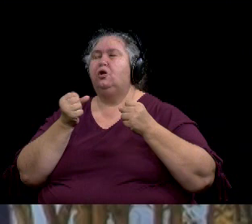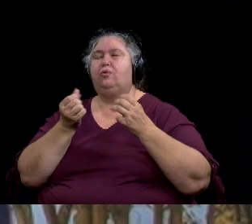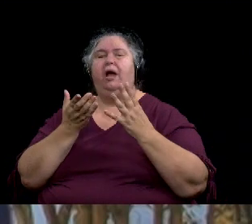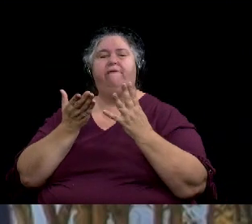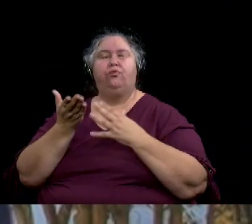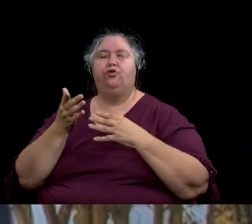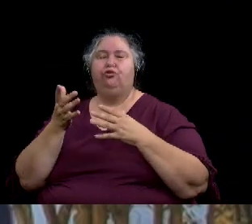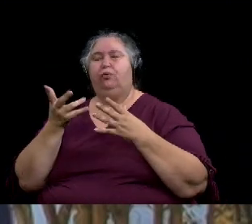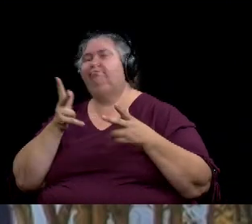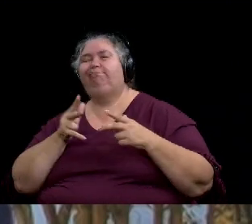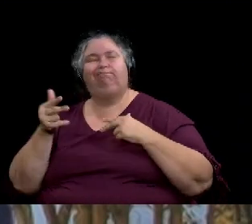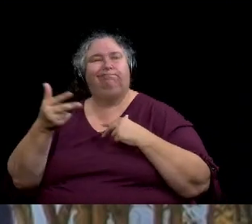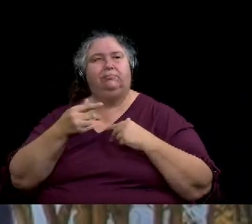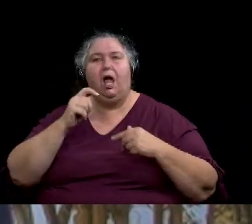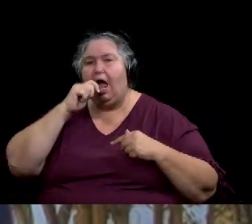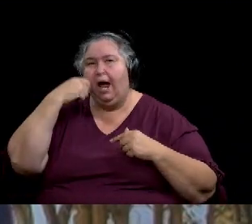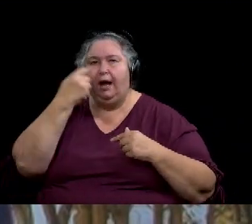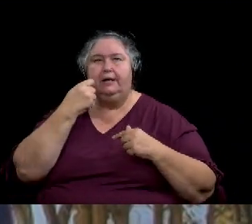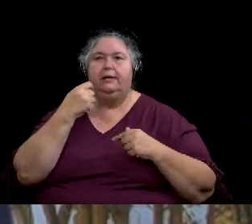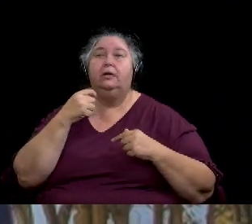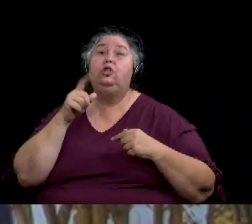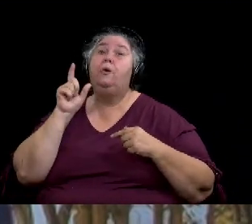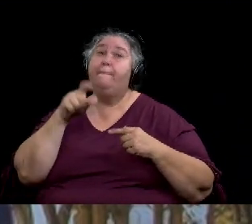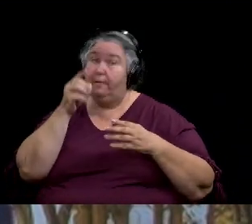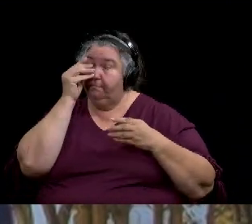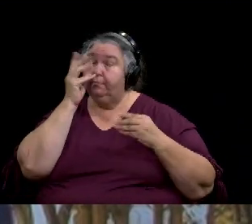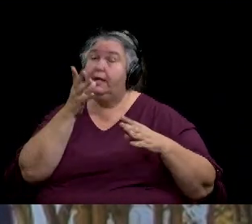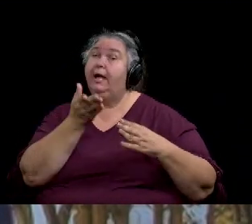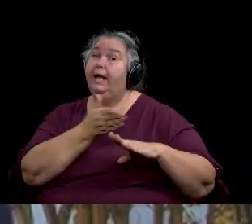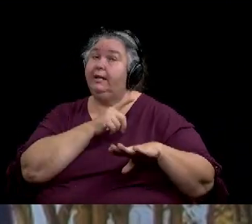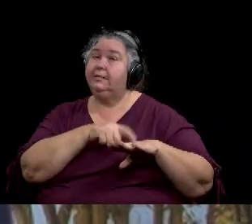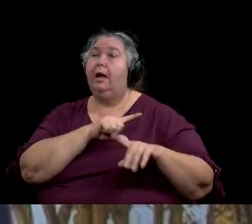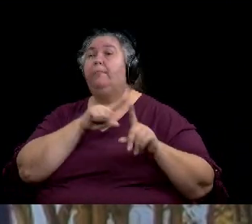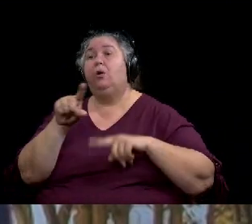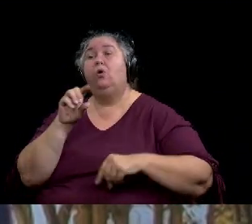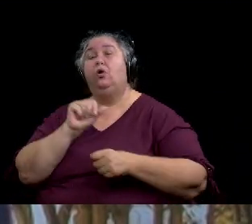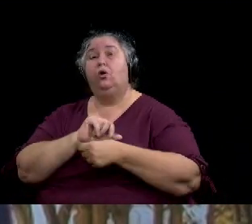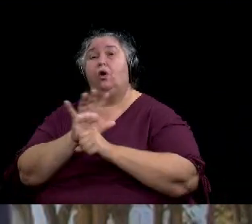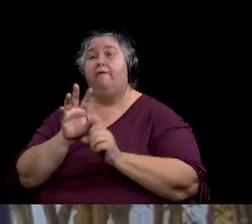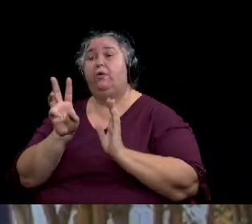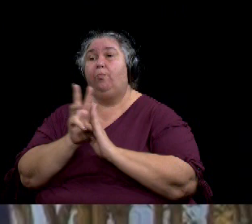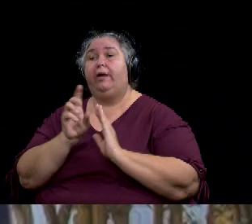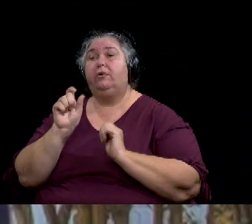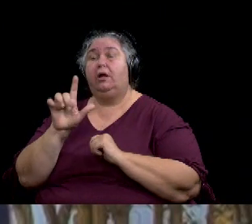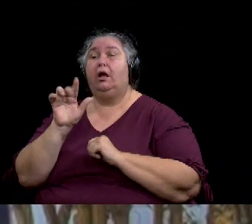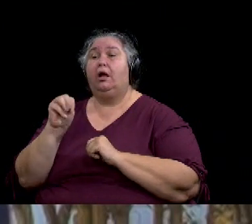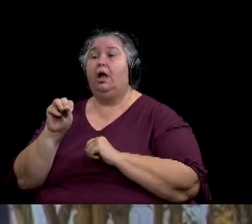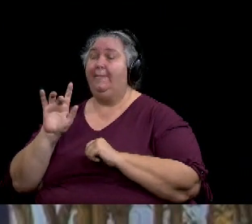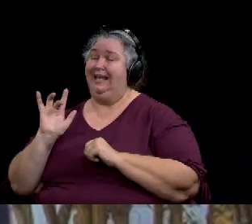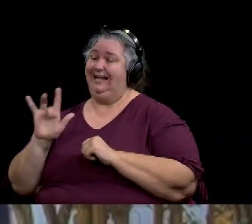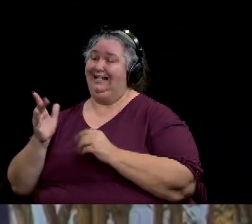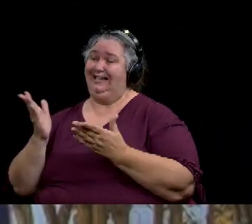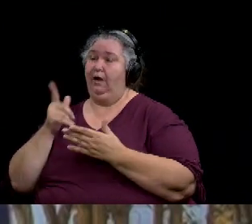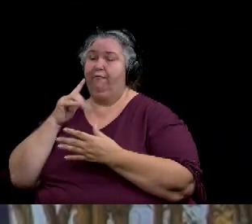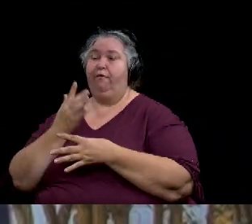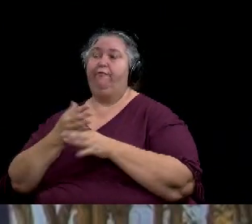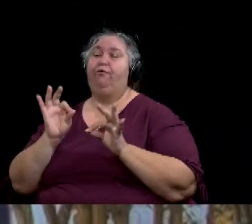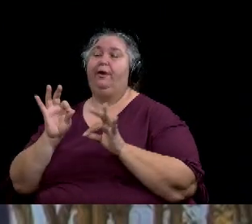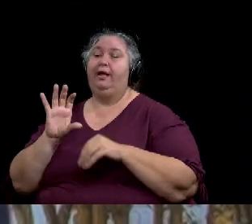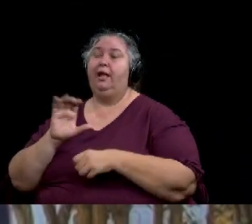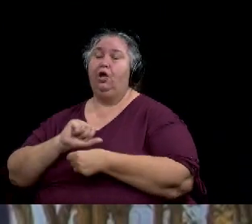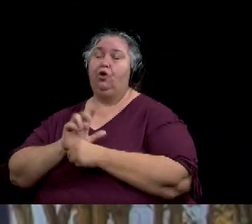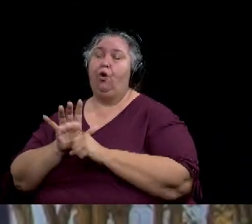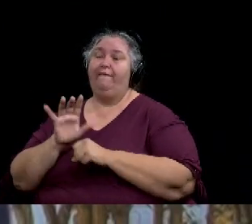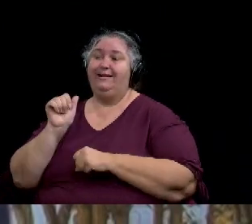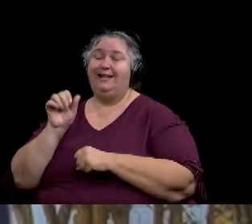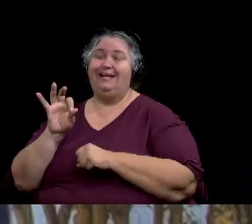required. You must, however, register ahead of time. So go to covidwaco.com and click here for free COVID-19 testing to get more